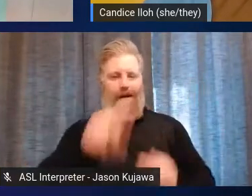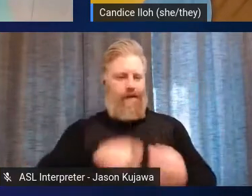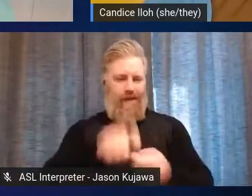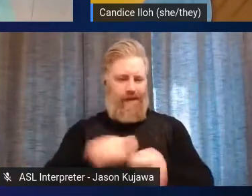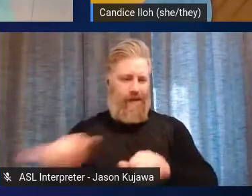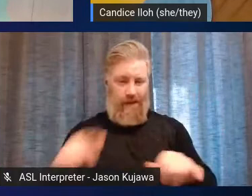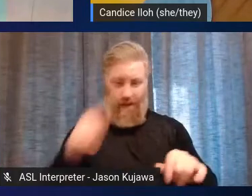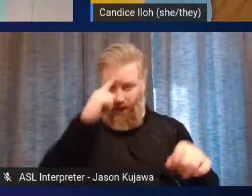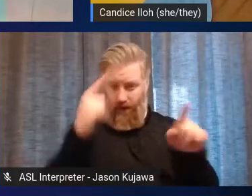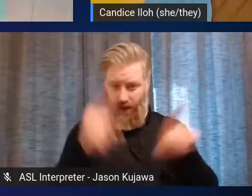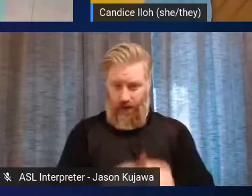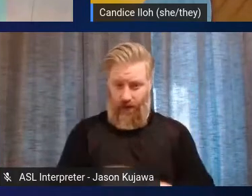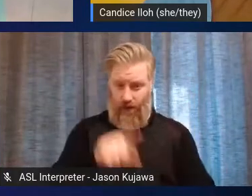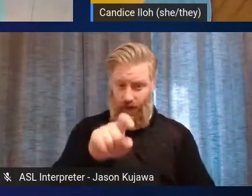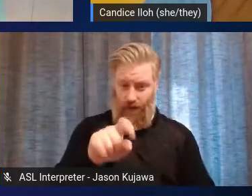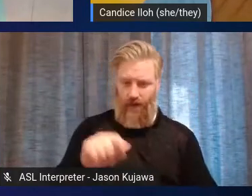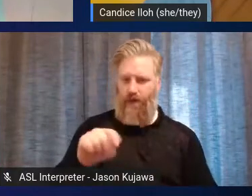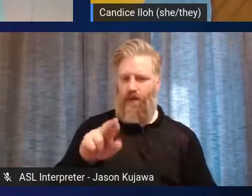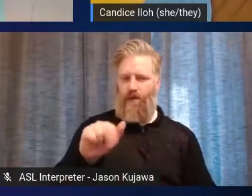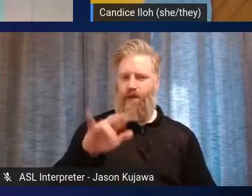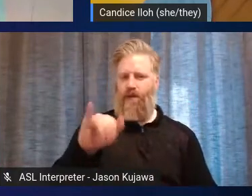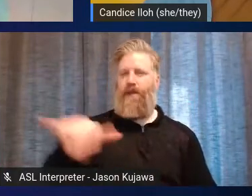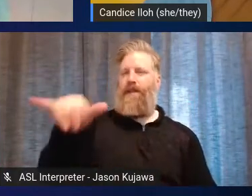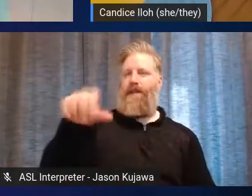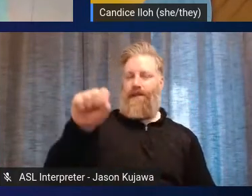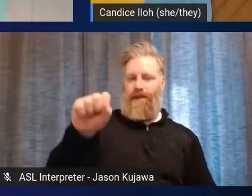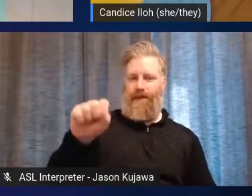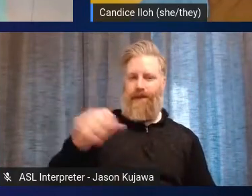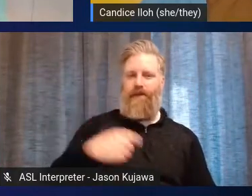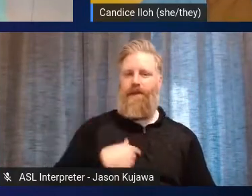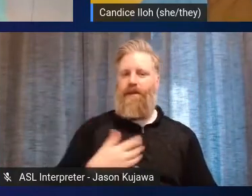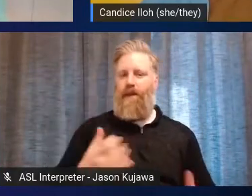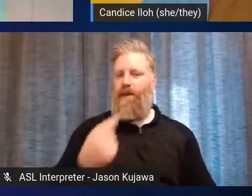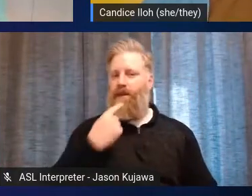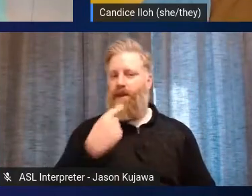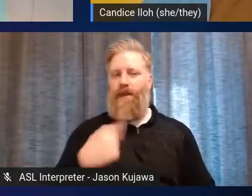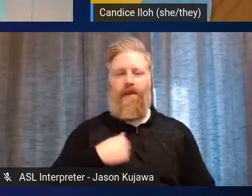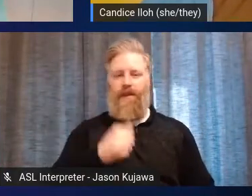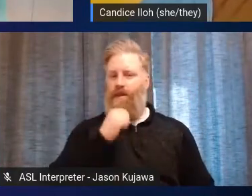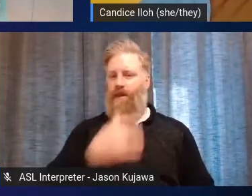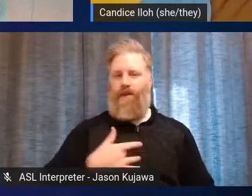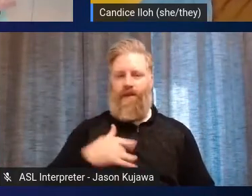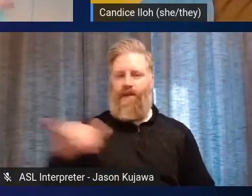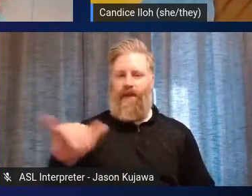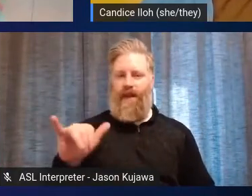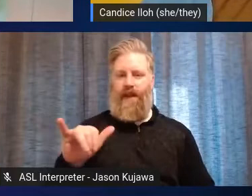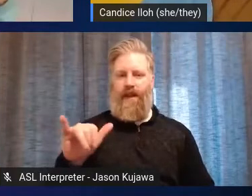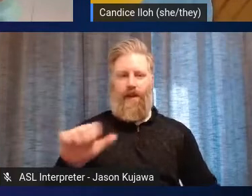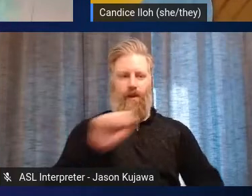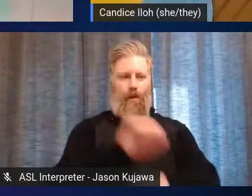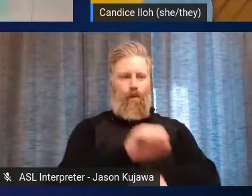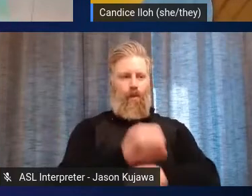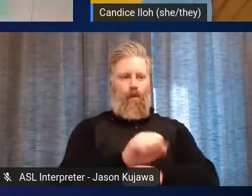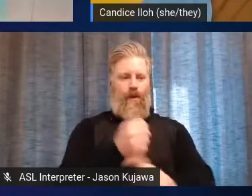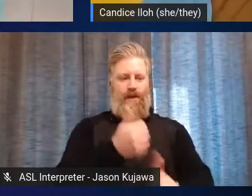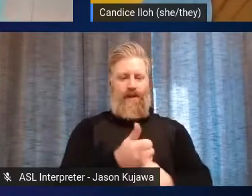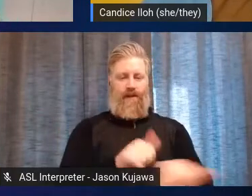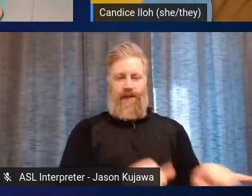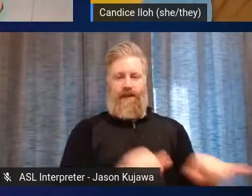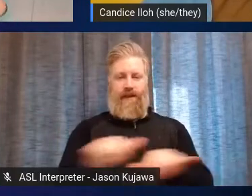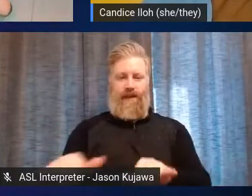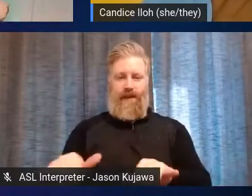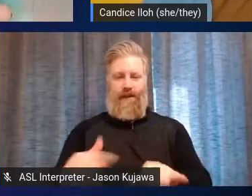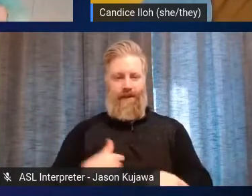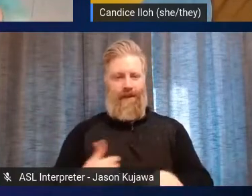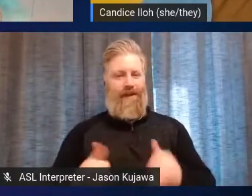that? Yes. And this is what I was going to say. I don't feel like the work is the same. And this is my hesitation. I still